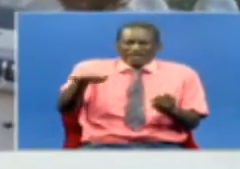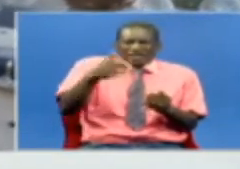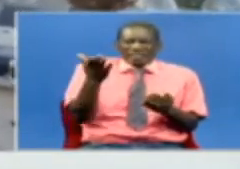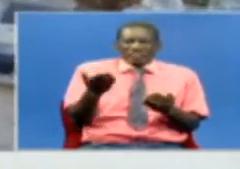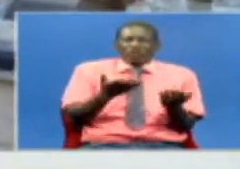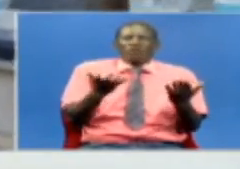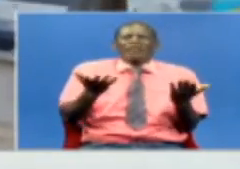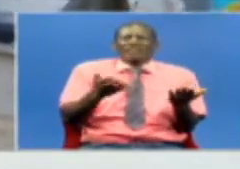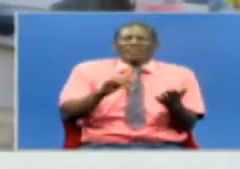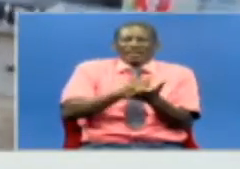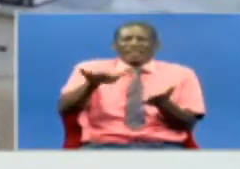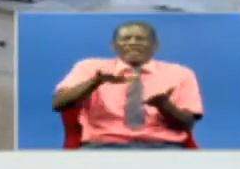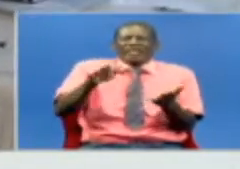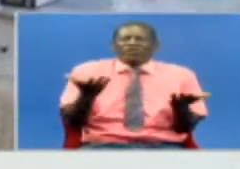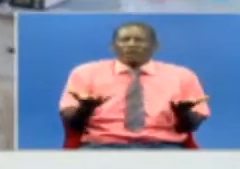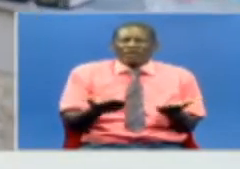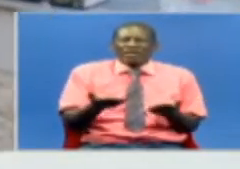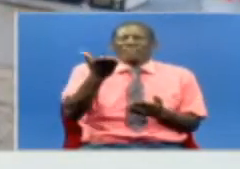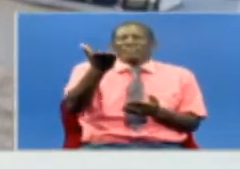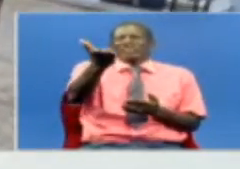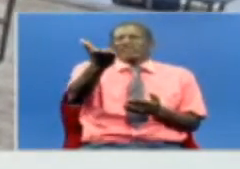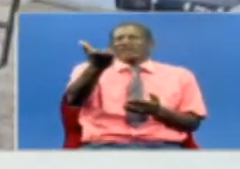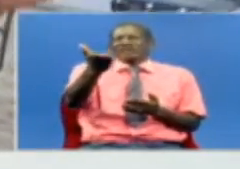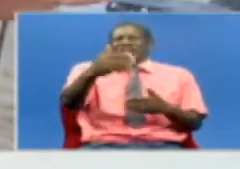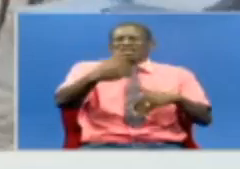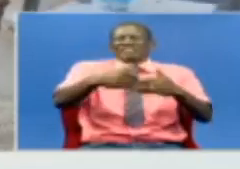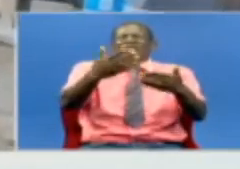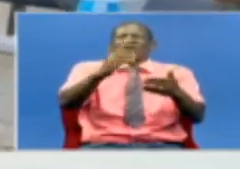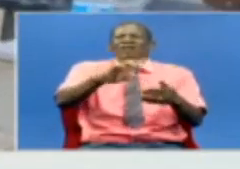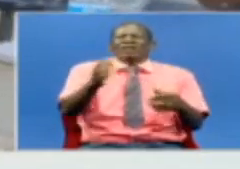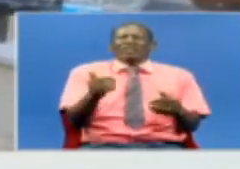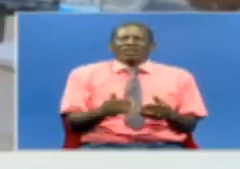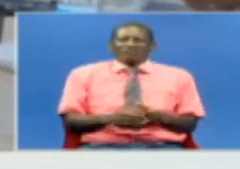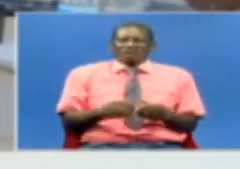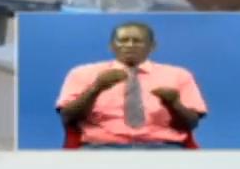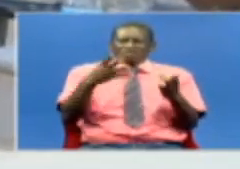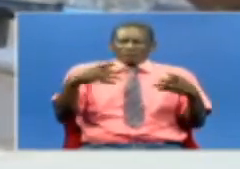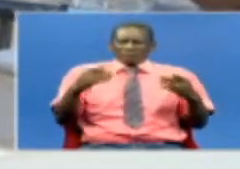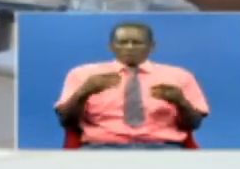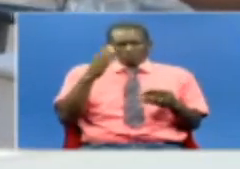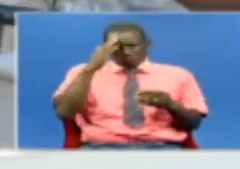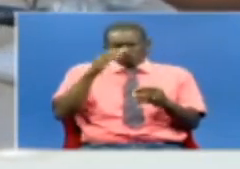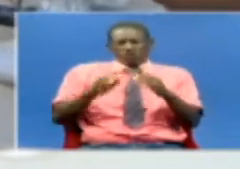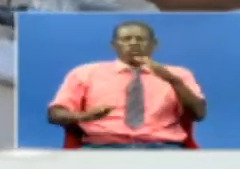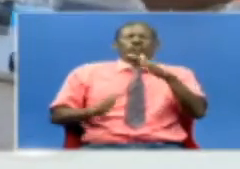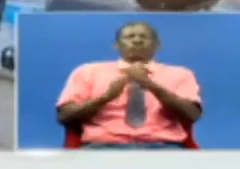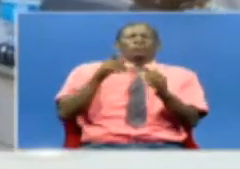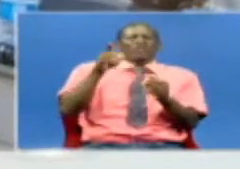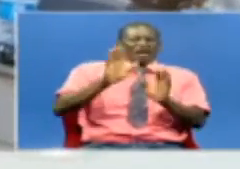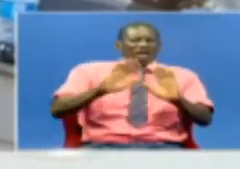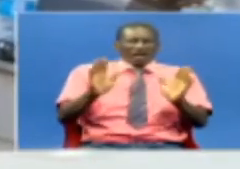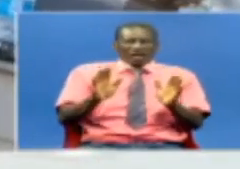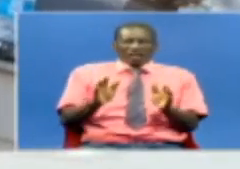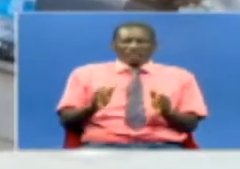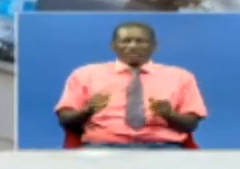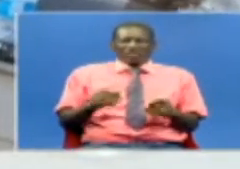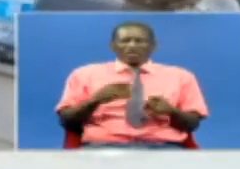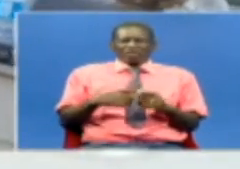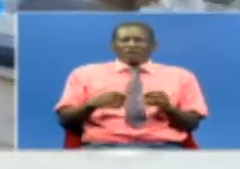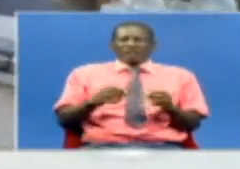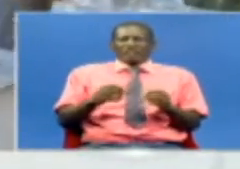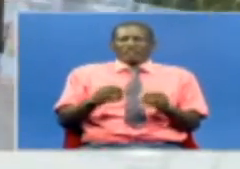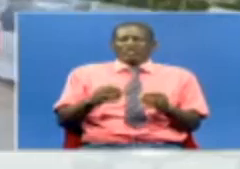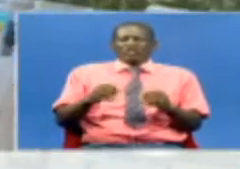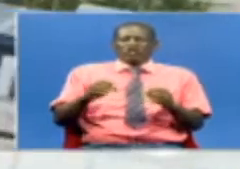Where? There, somewhere. So, somewhere. A lot of people tell me it's up this hill. Oh, okay. Okay, we're in the land of Moriah. That's Mount